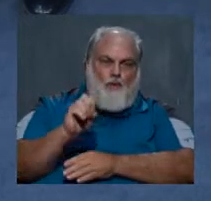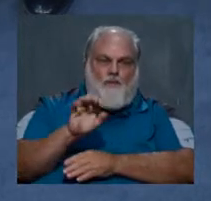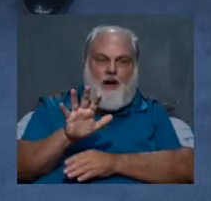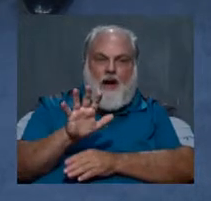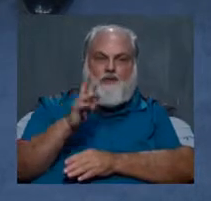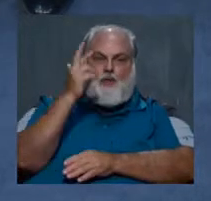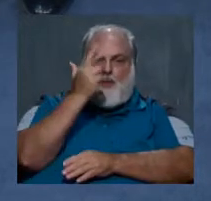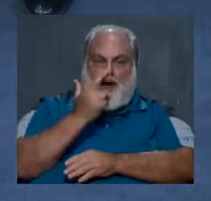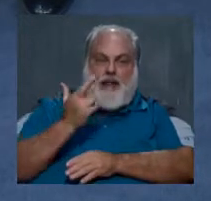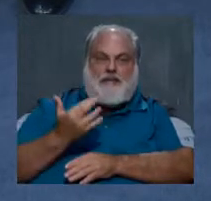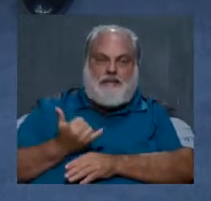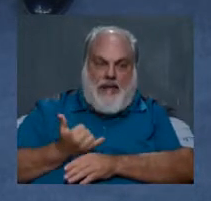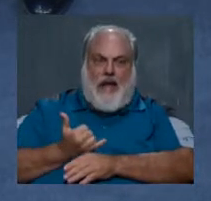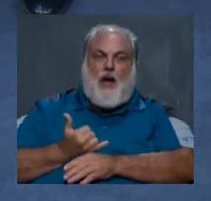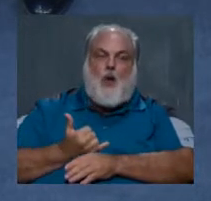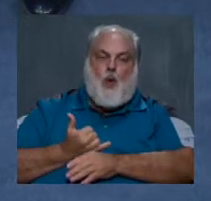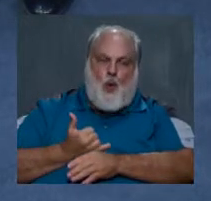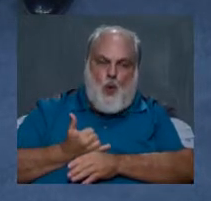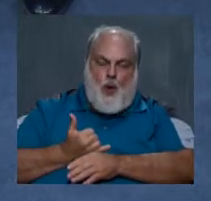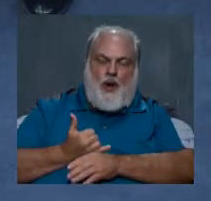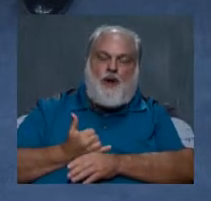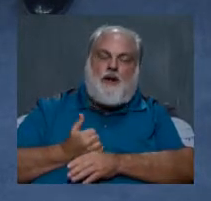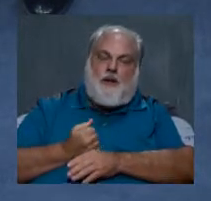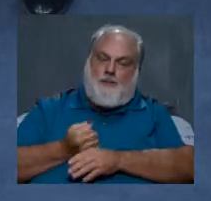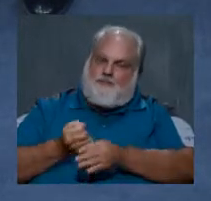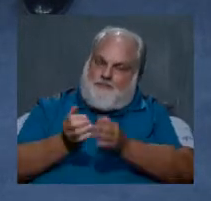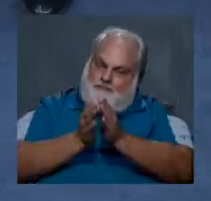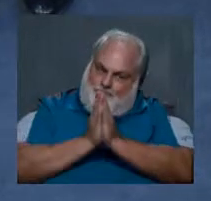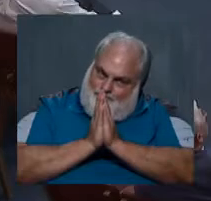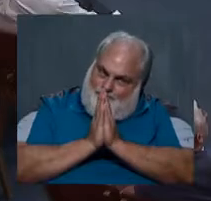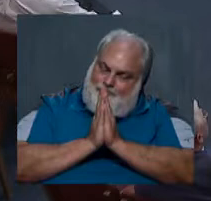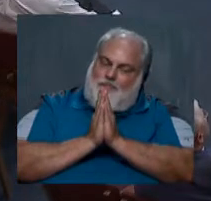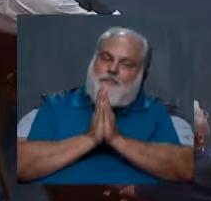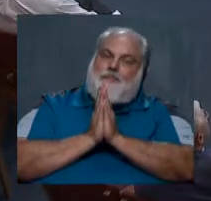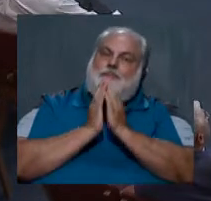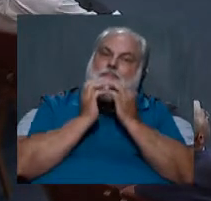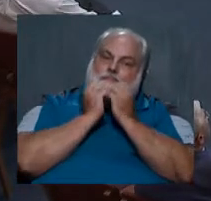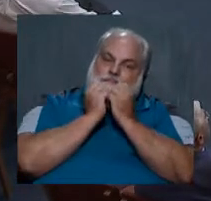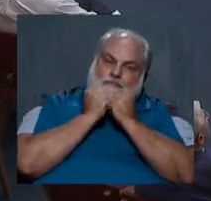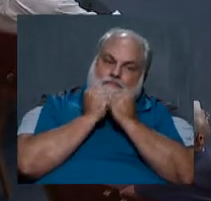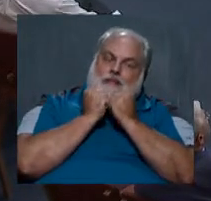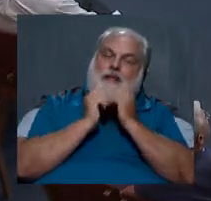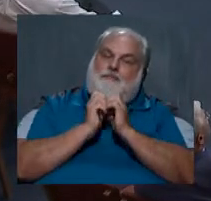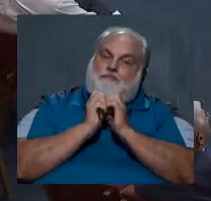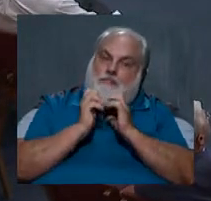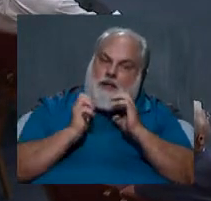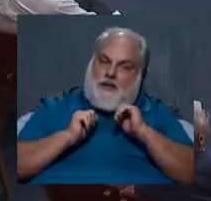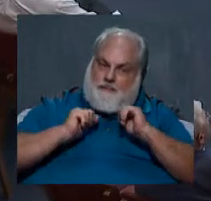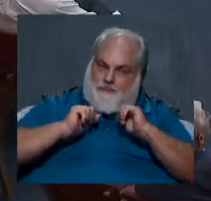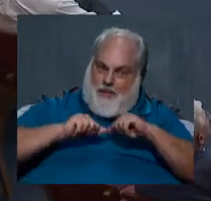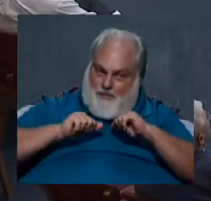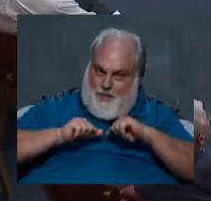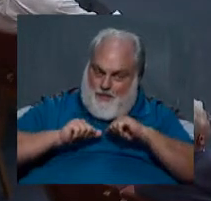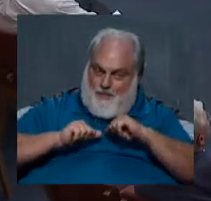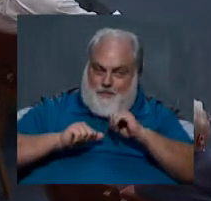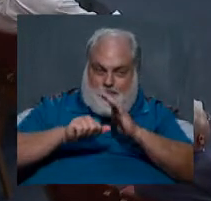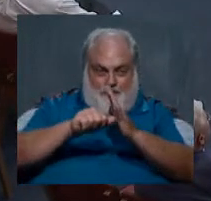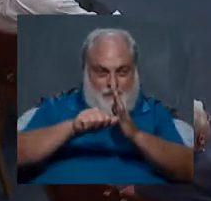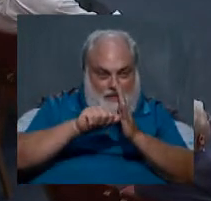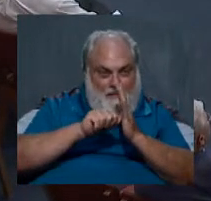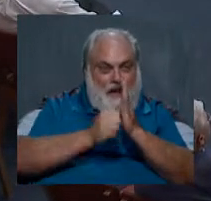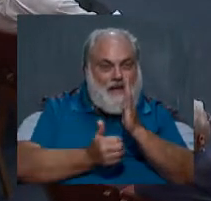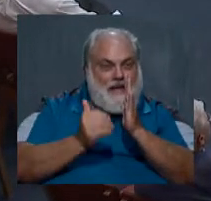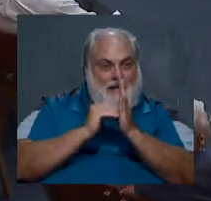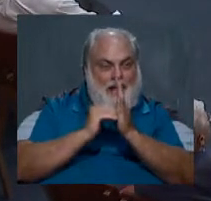come to recognize it's happening, so I'm just asking that you try and preserve as much as possible for that. I do want to reiterate the